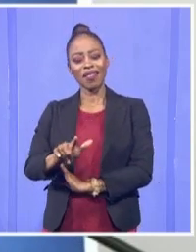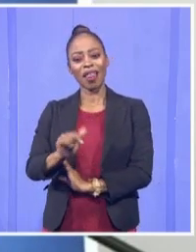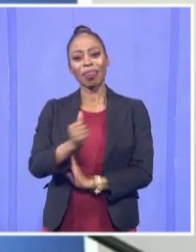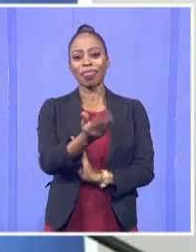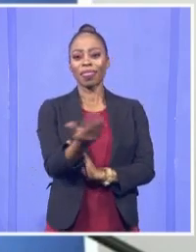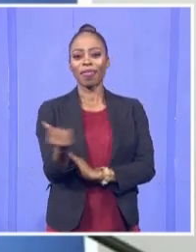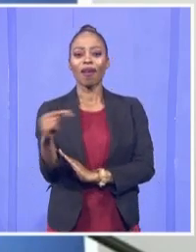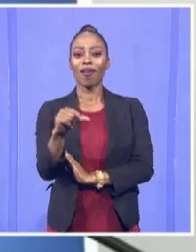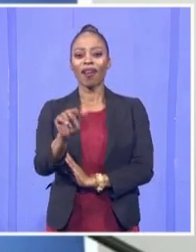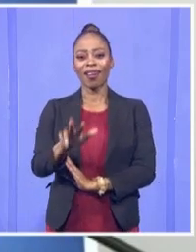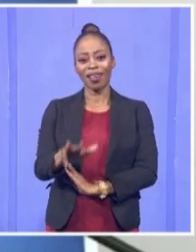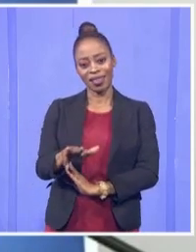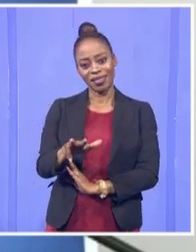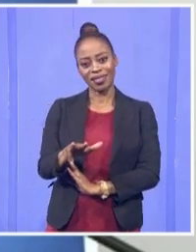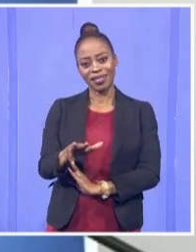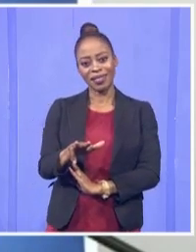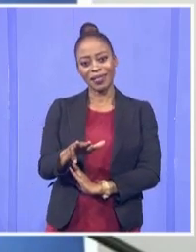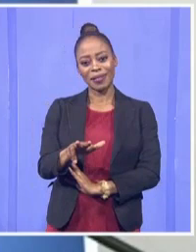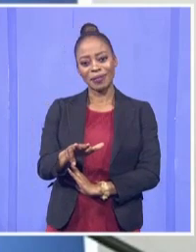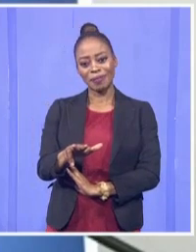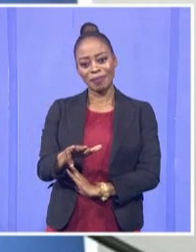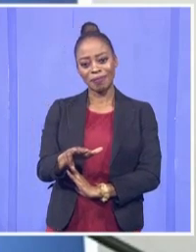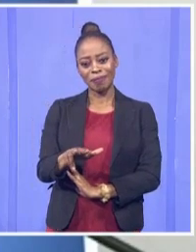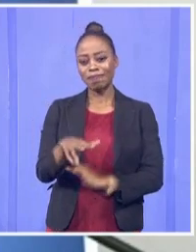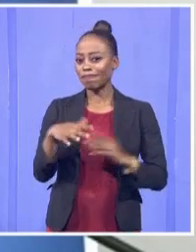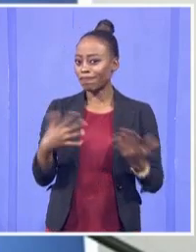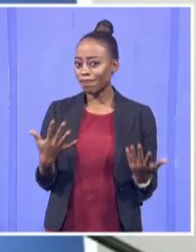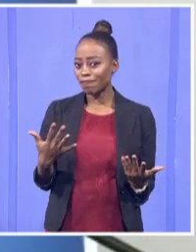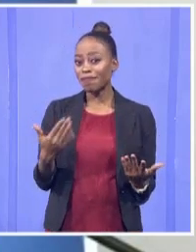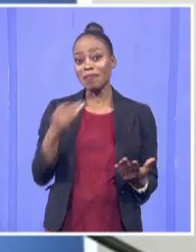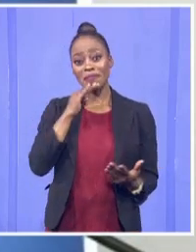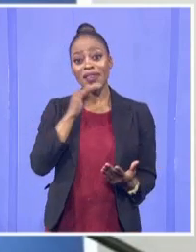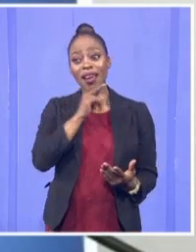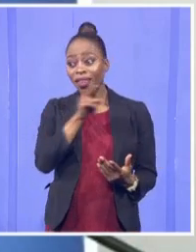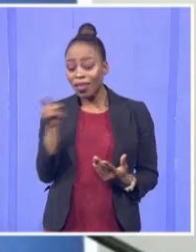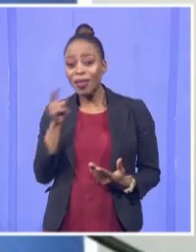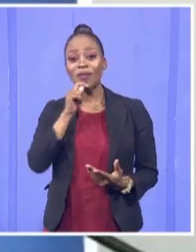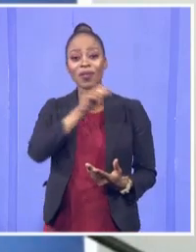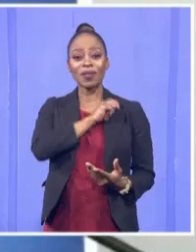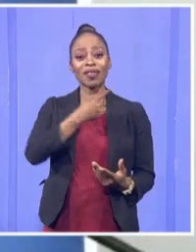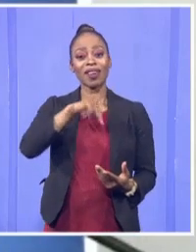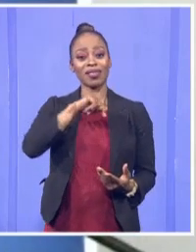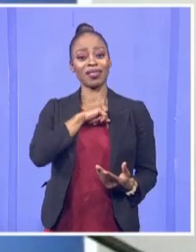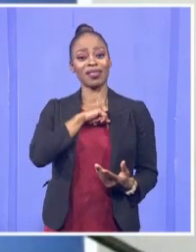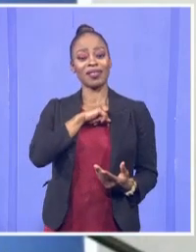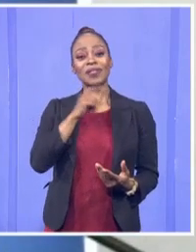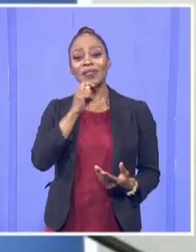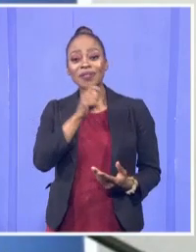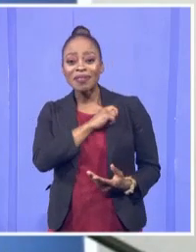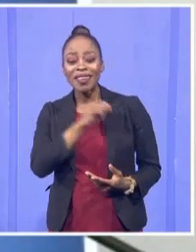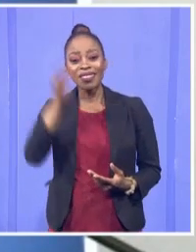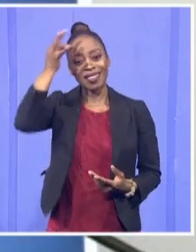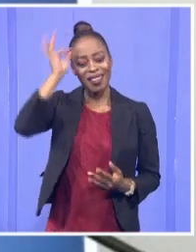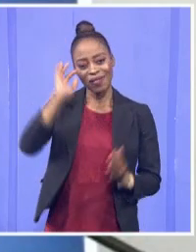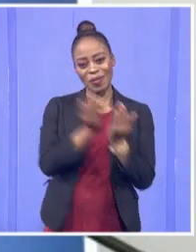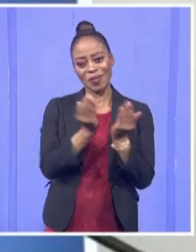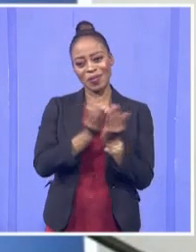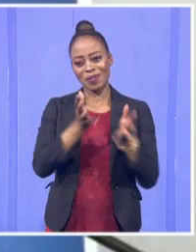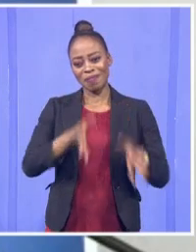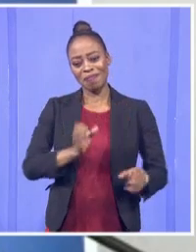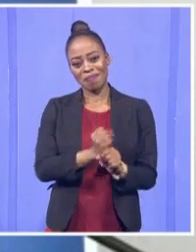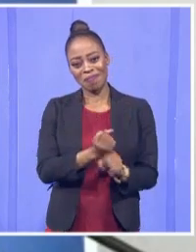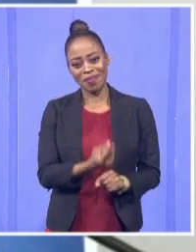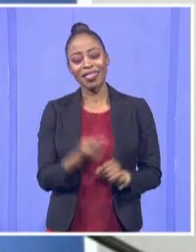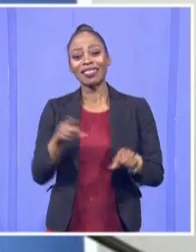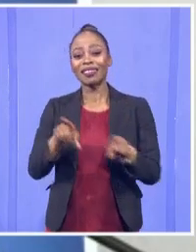8. Another vote of confidence of public higher education system in our province.